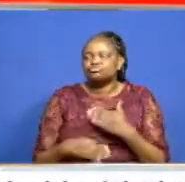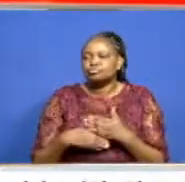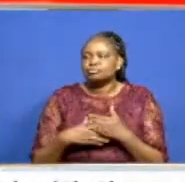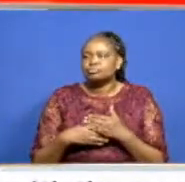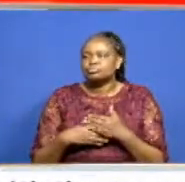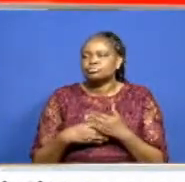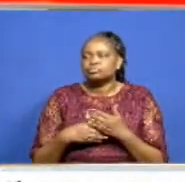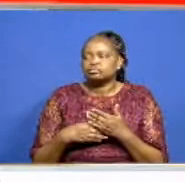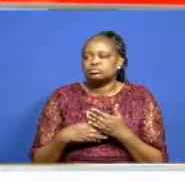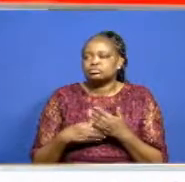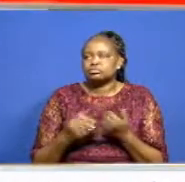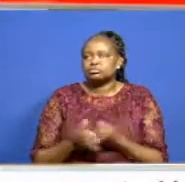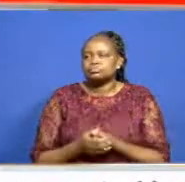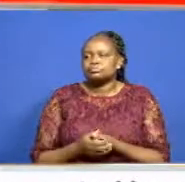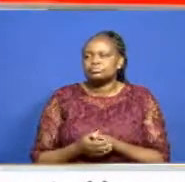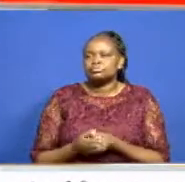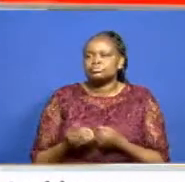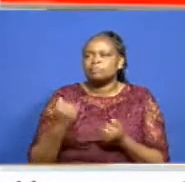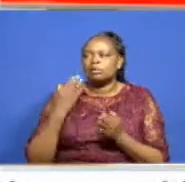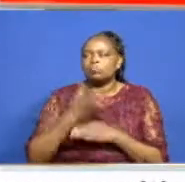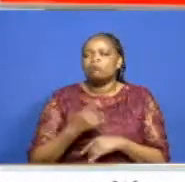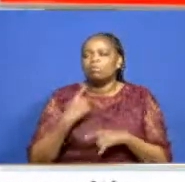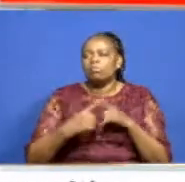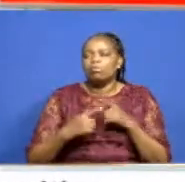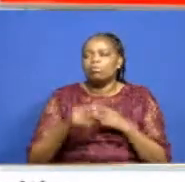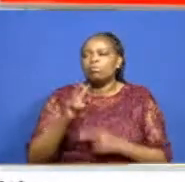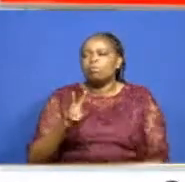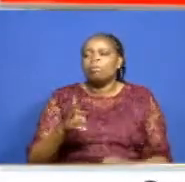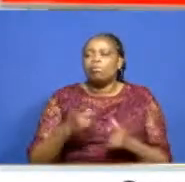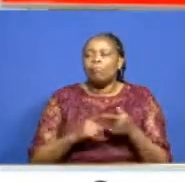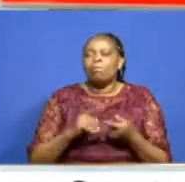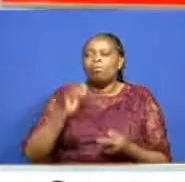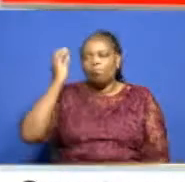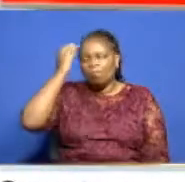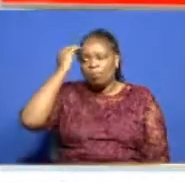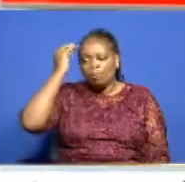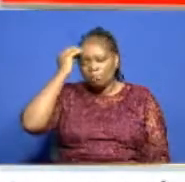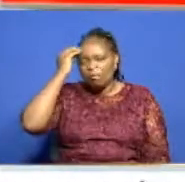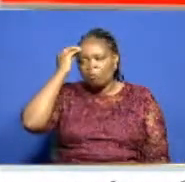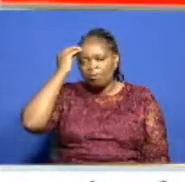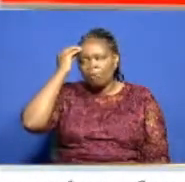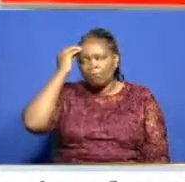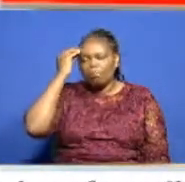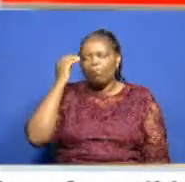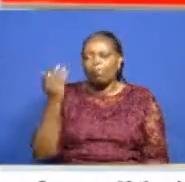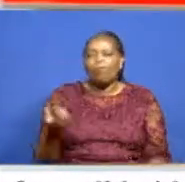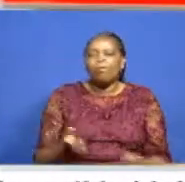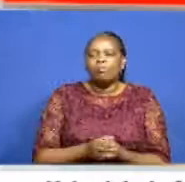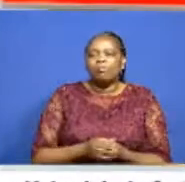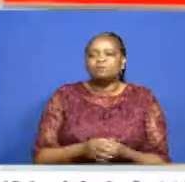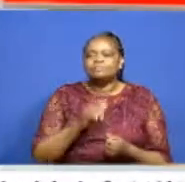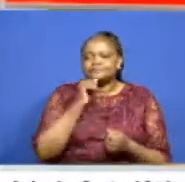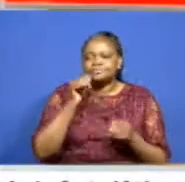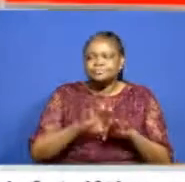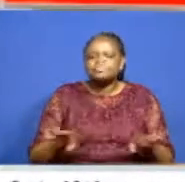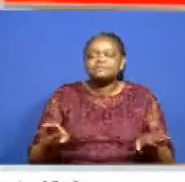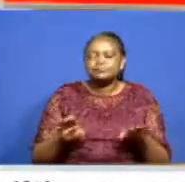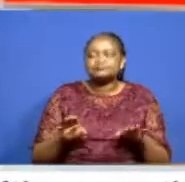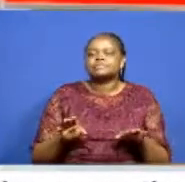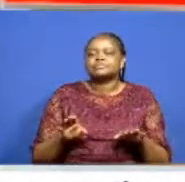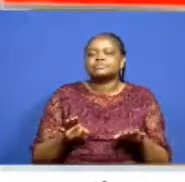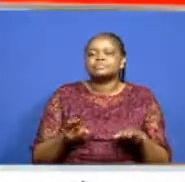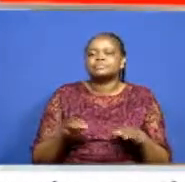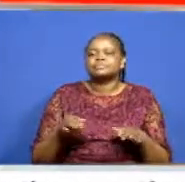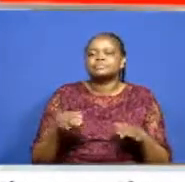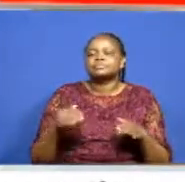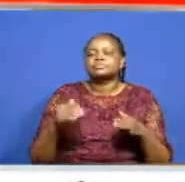for maybe for the next 2 years, having learning taking place in temporary structures, which are COVID compliant, mm-hmm.